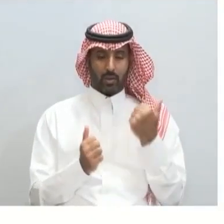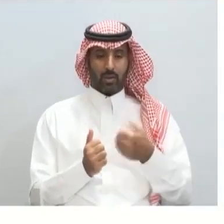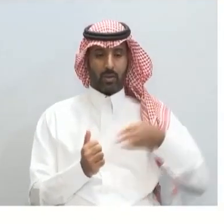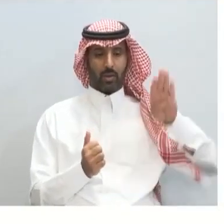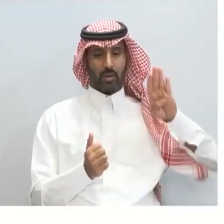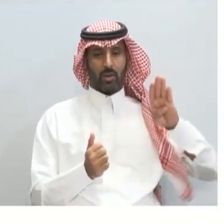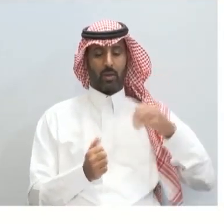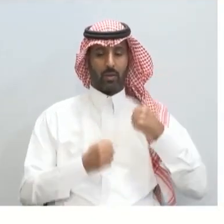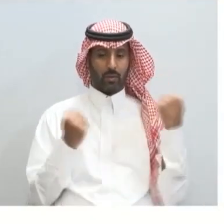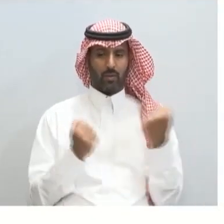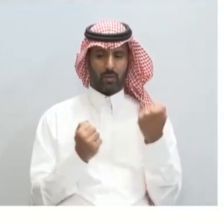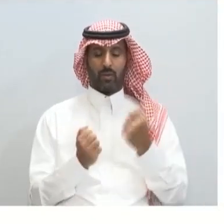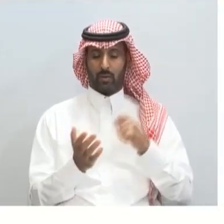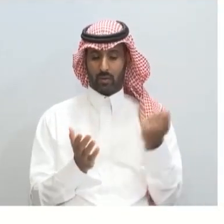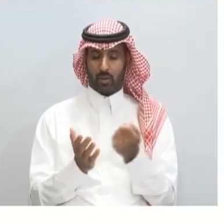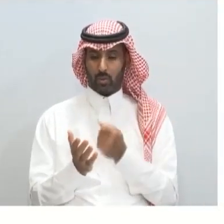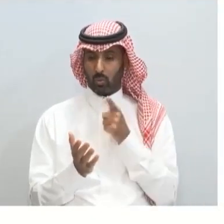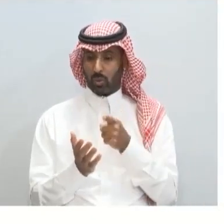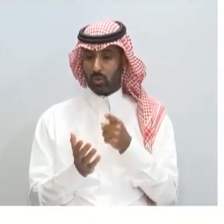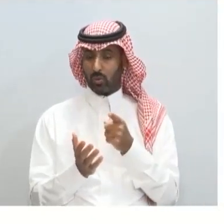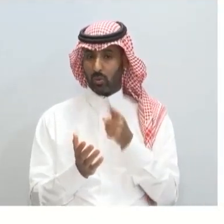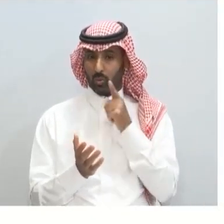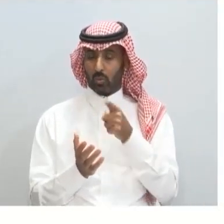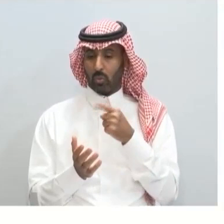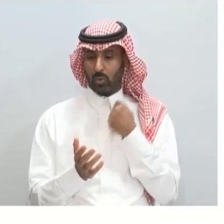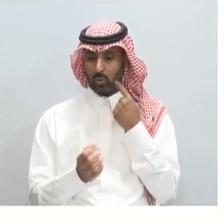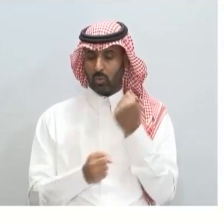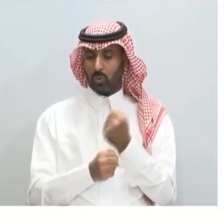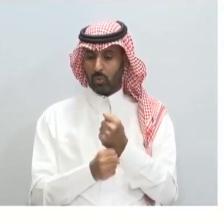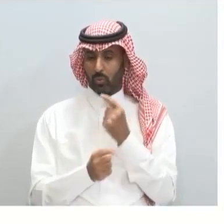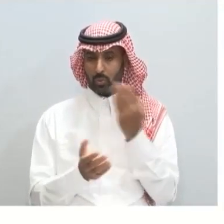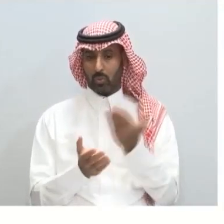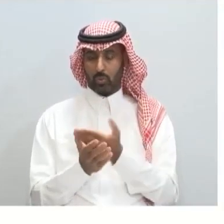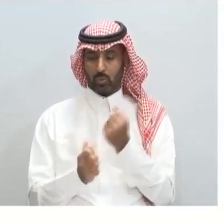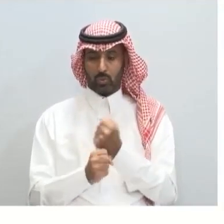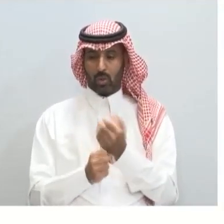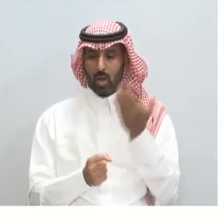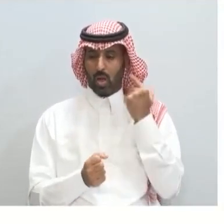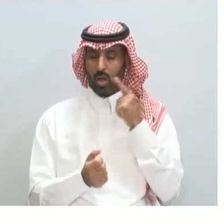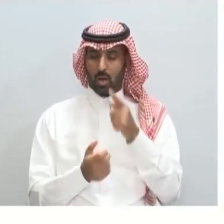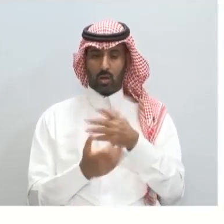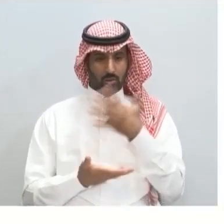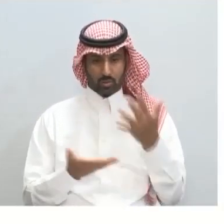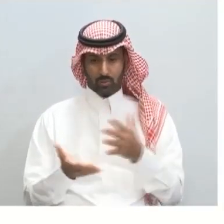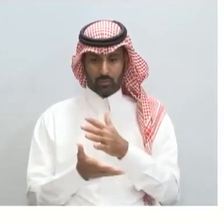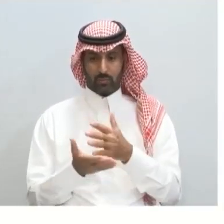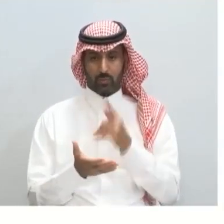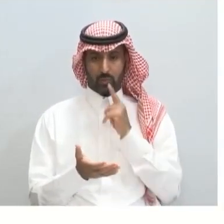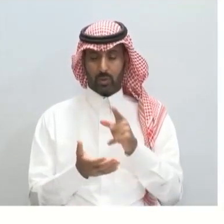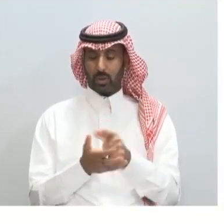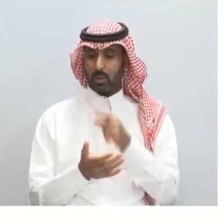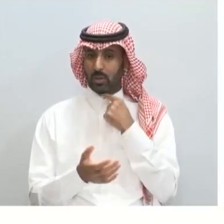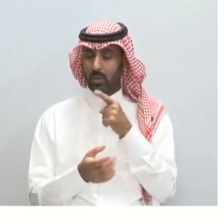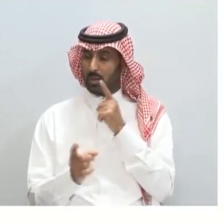B here right what write what you would do or would have done in a situation use